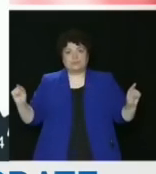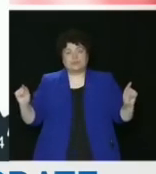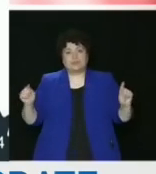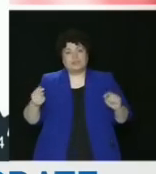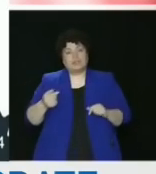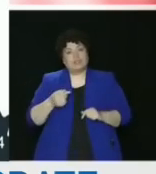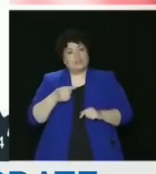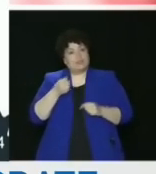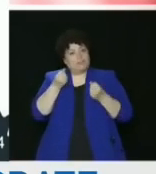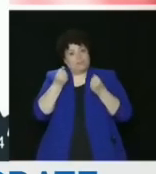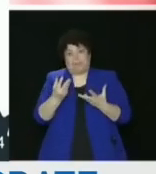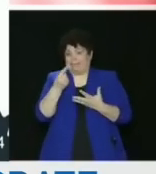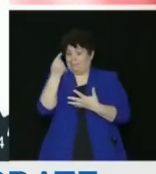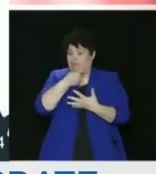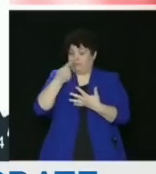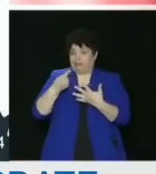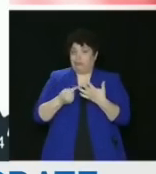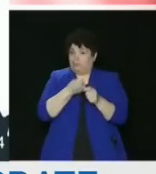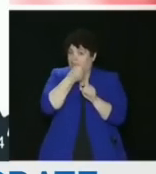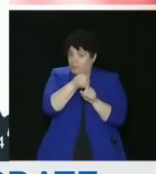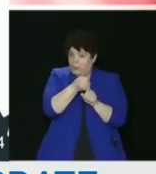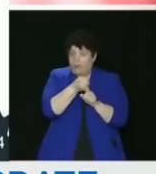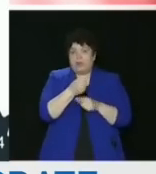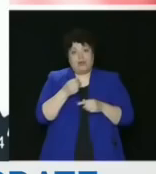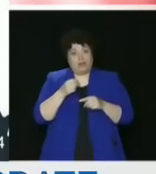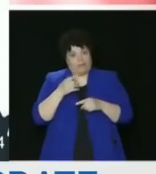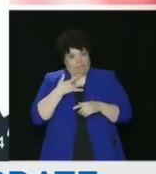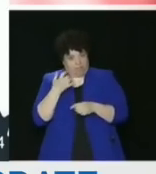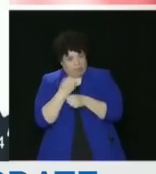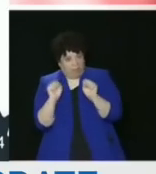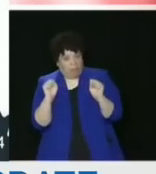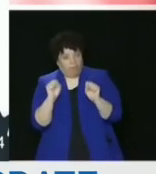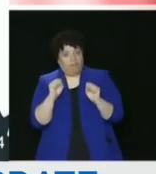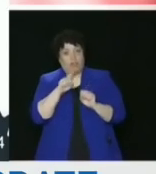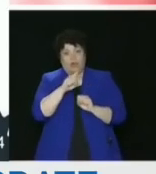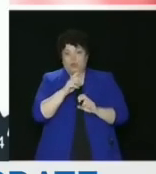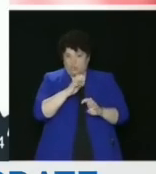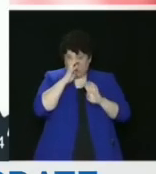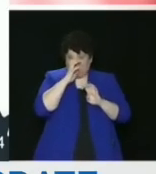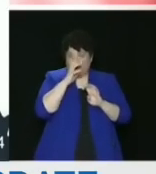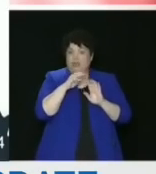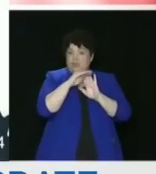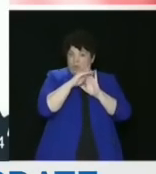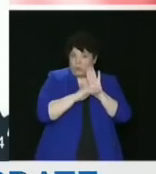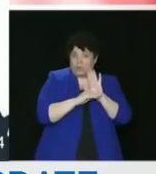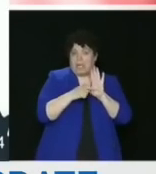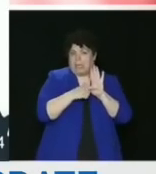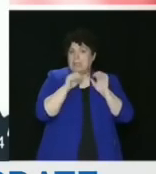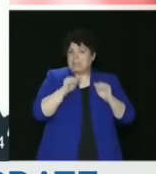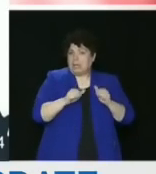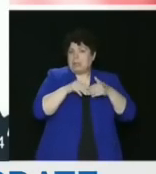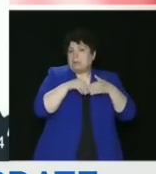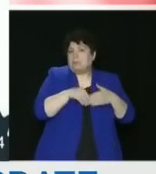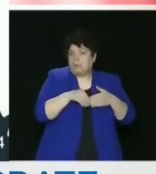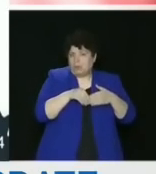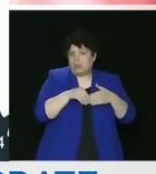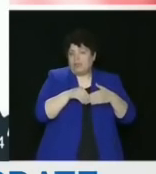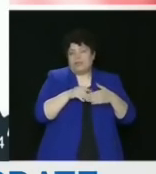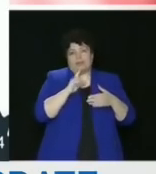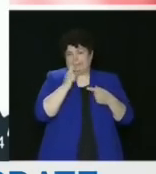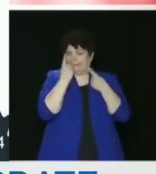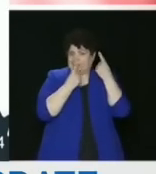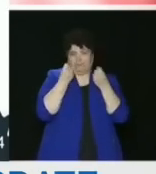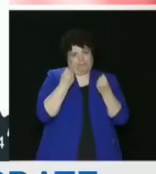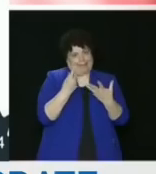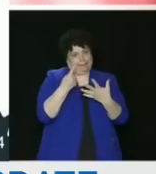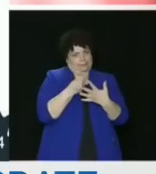many factors that will influence when it will be safe to lift the most restrictive public health measures and allow us